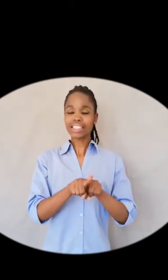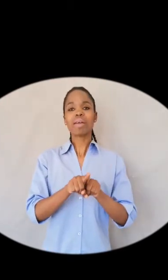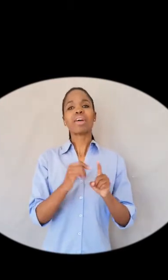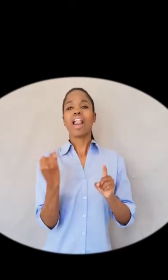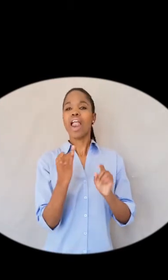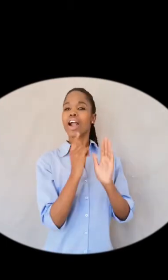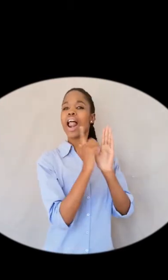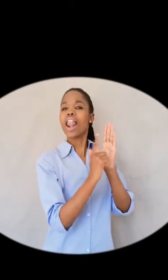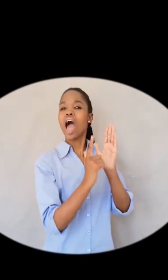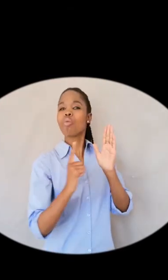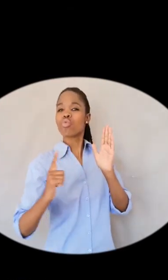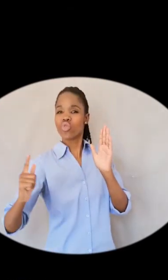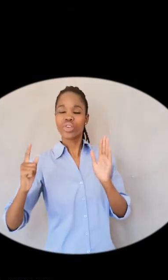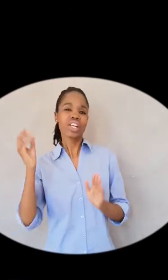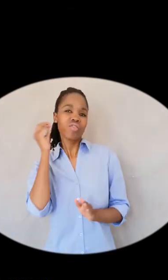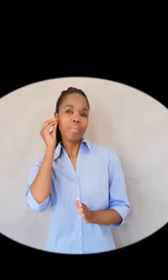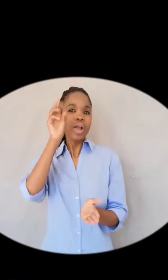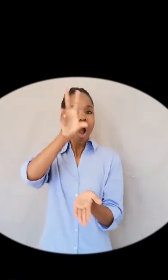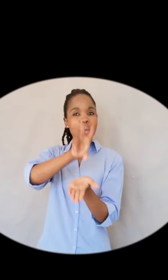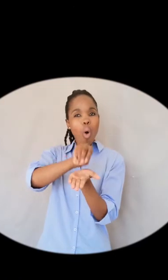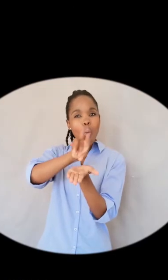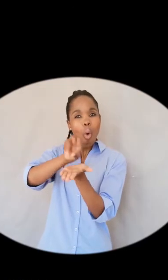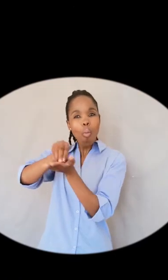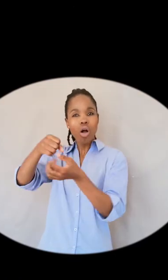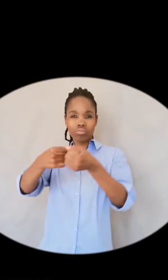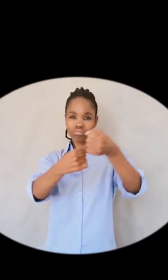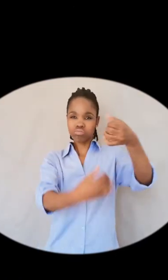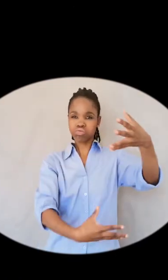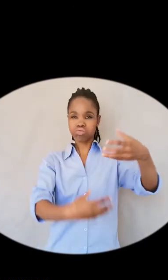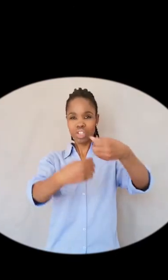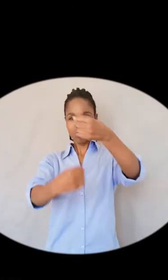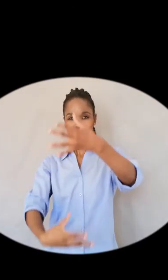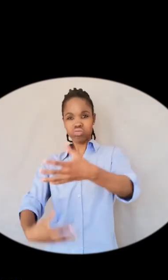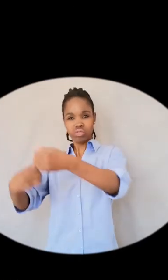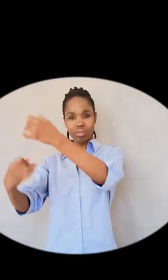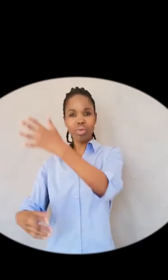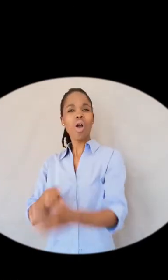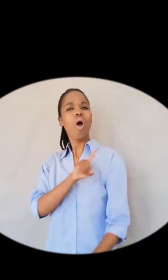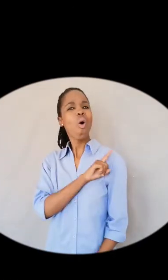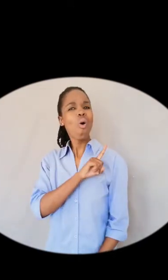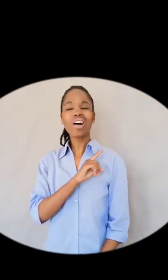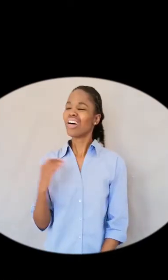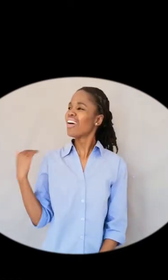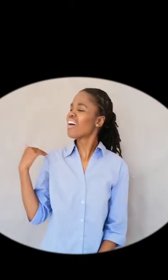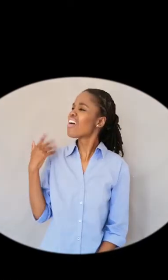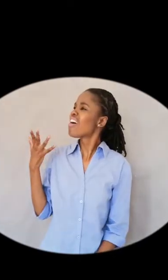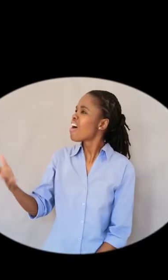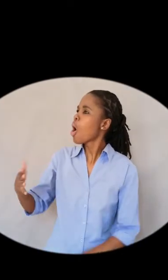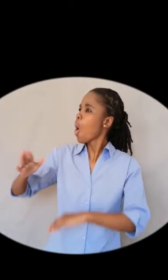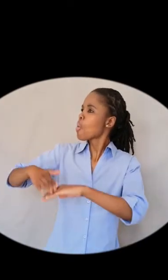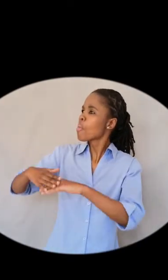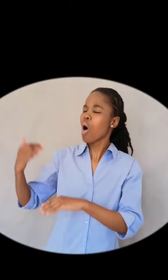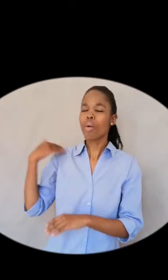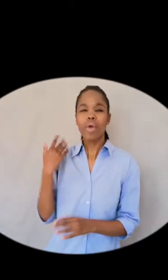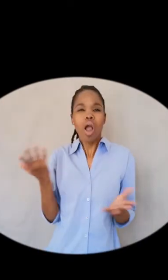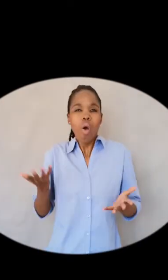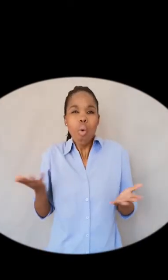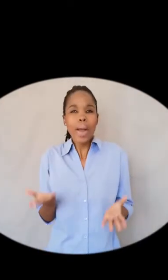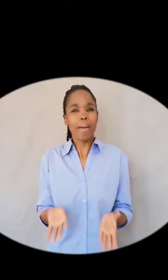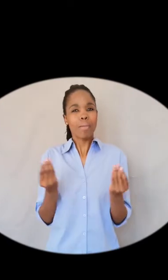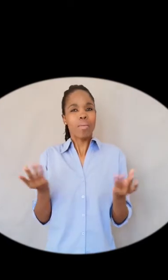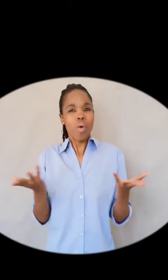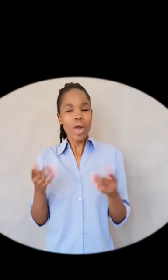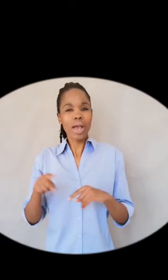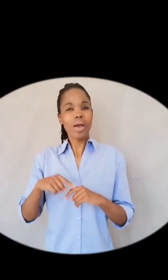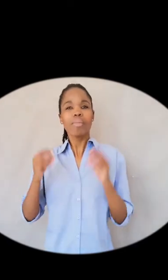secondly, we built the podcast library. The podcast library was for one reason, right? Every time I spoke to someone about podcasts, they said, where do I find them